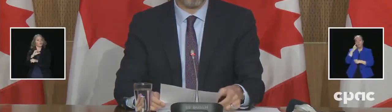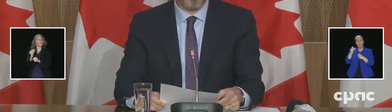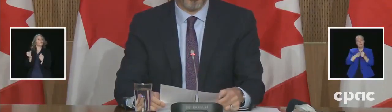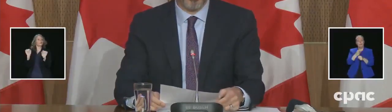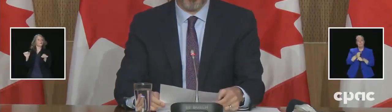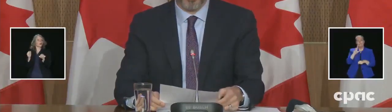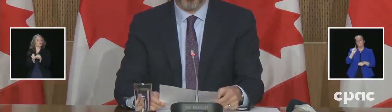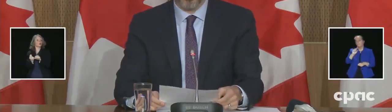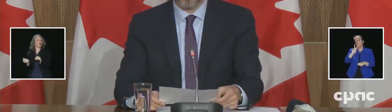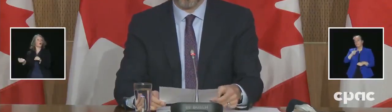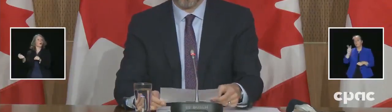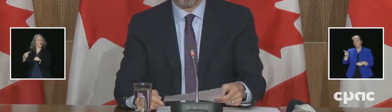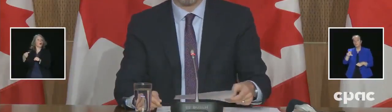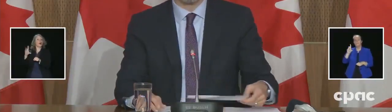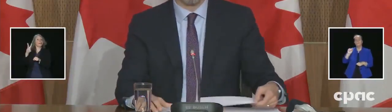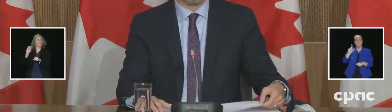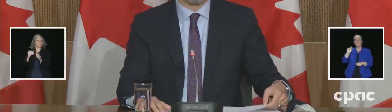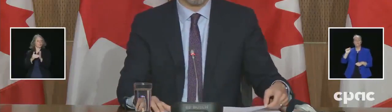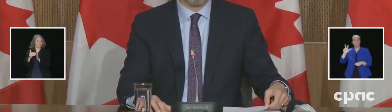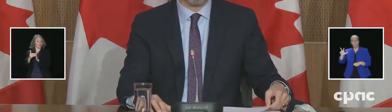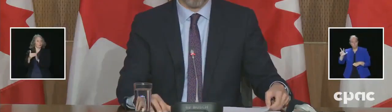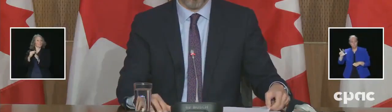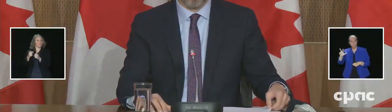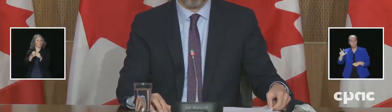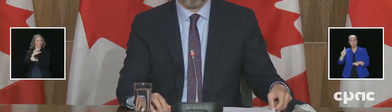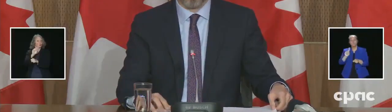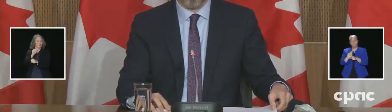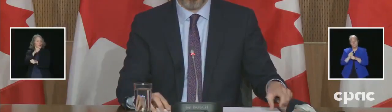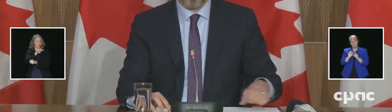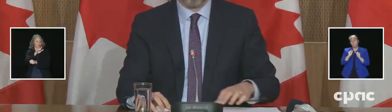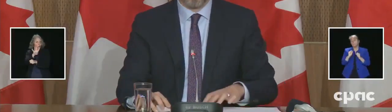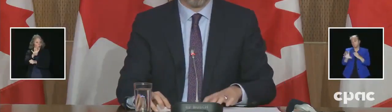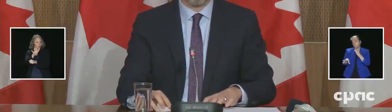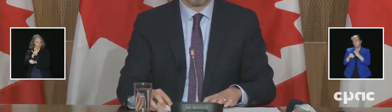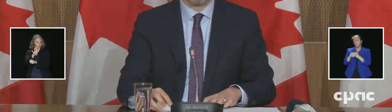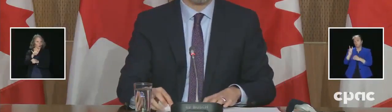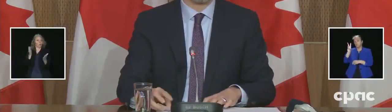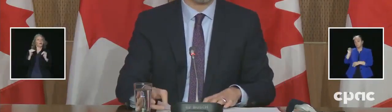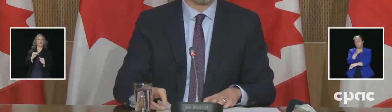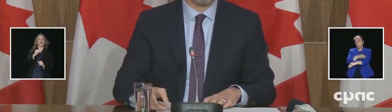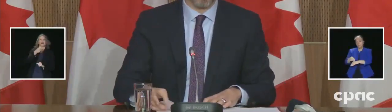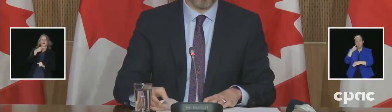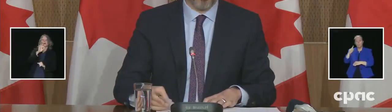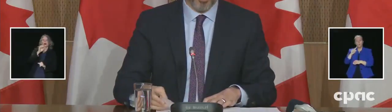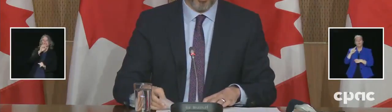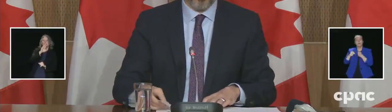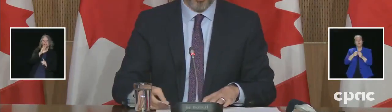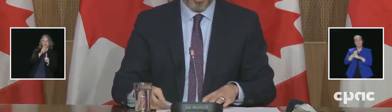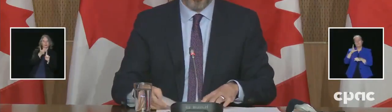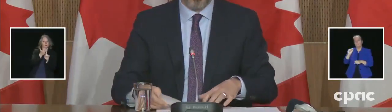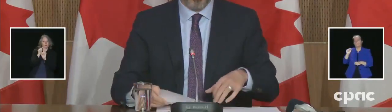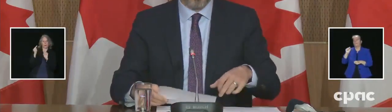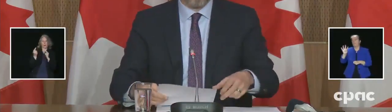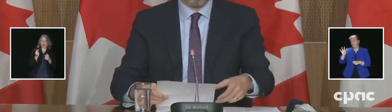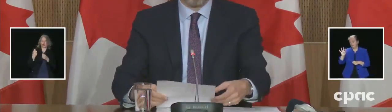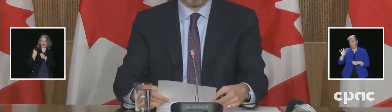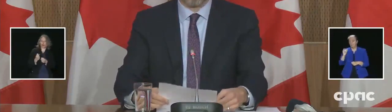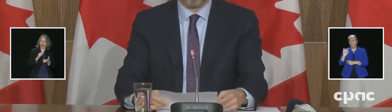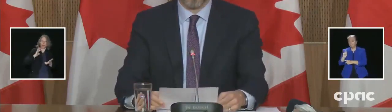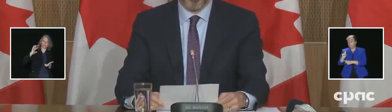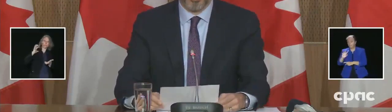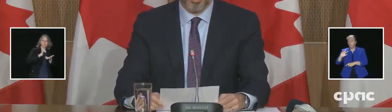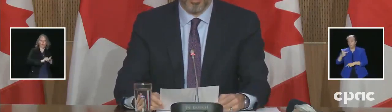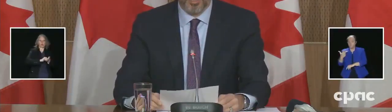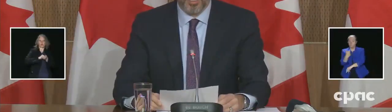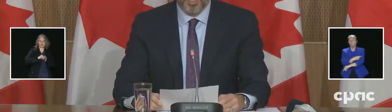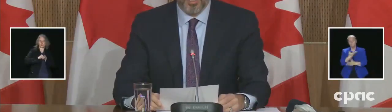option for 60 million doses in 2024. Pfizer has been a solid partner for Canada in this fight